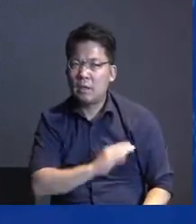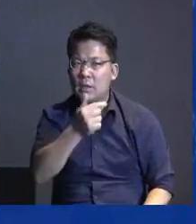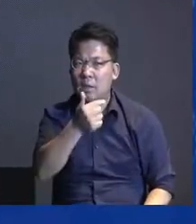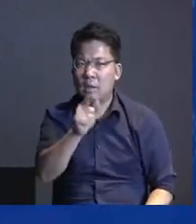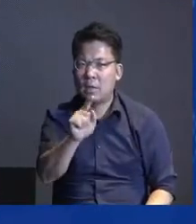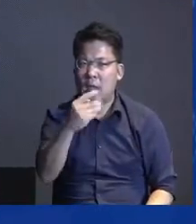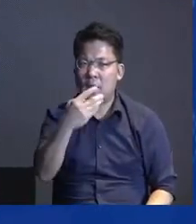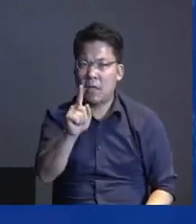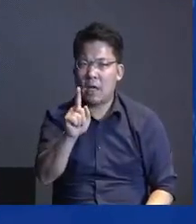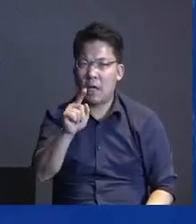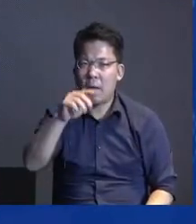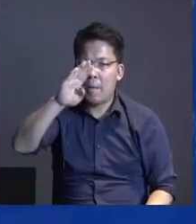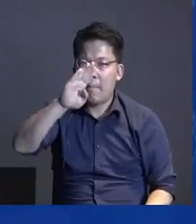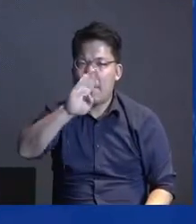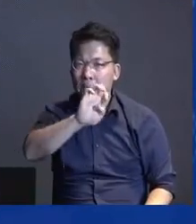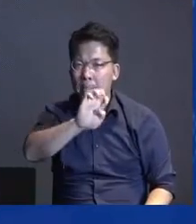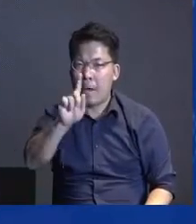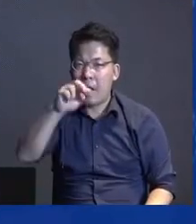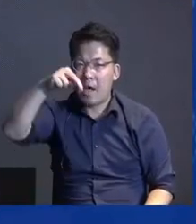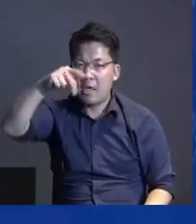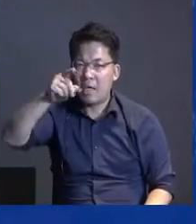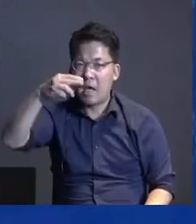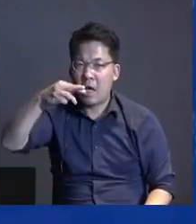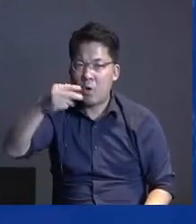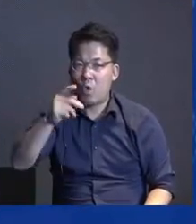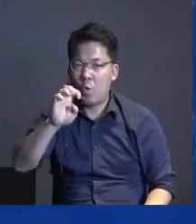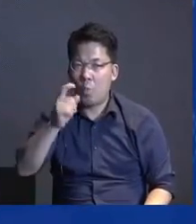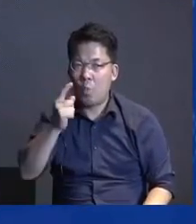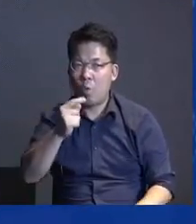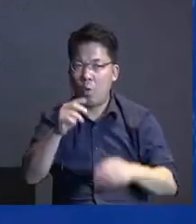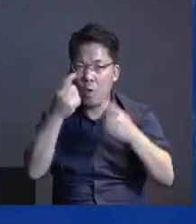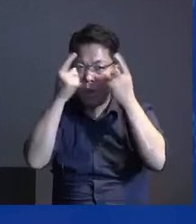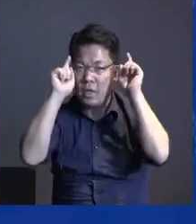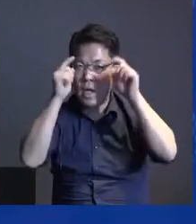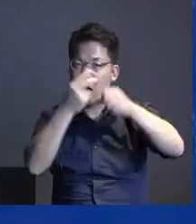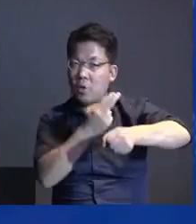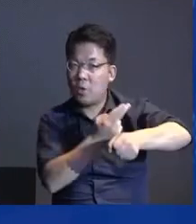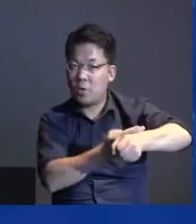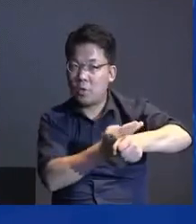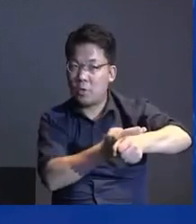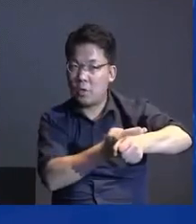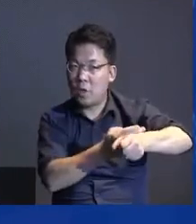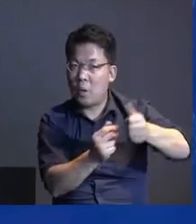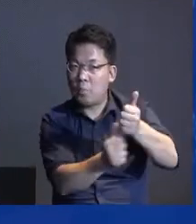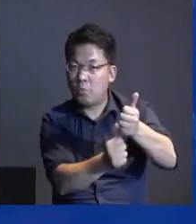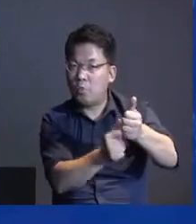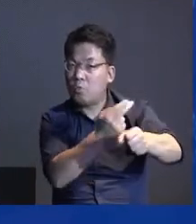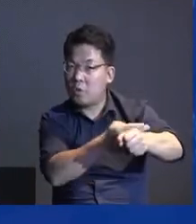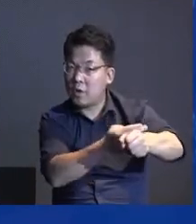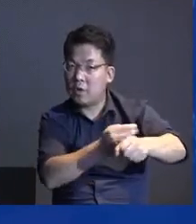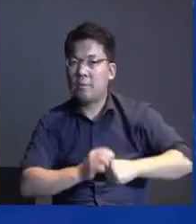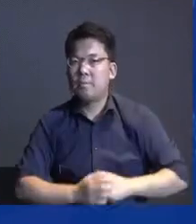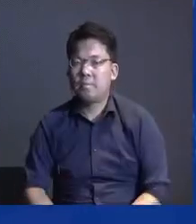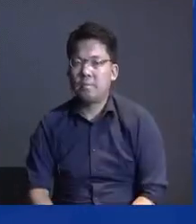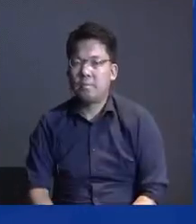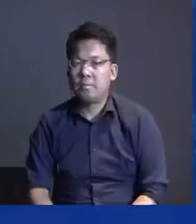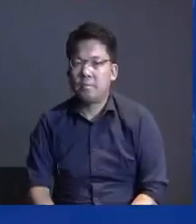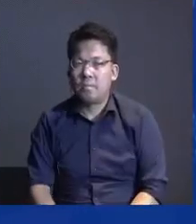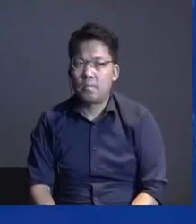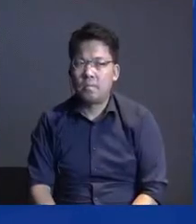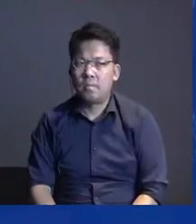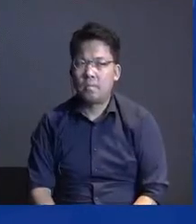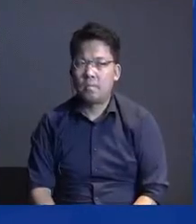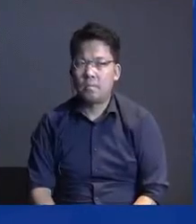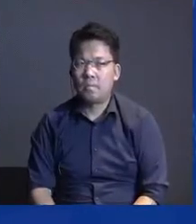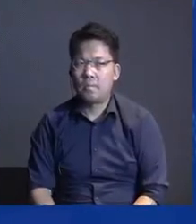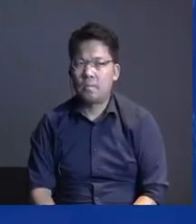of Thammasat University. And she's the faculty of social administration in the university. And